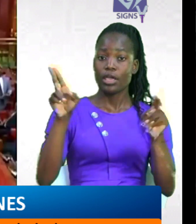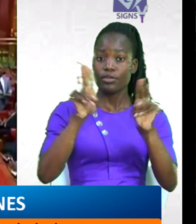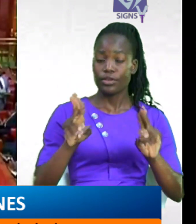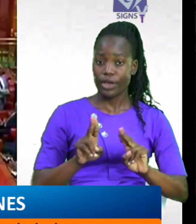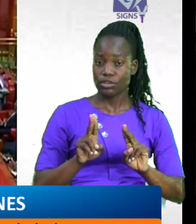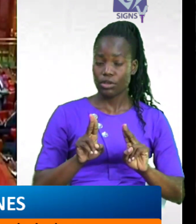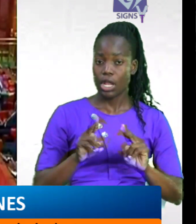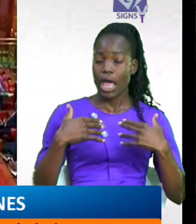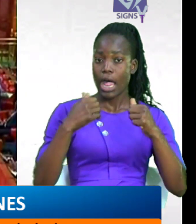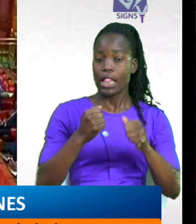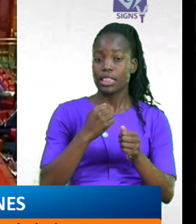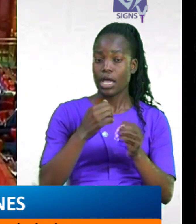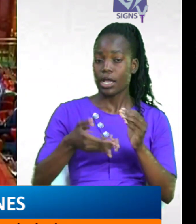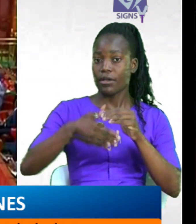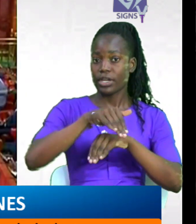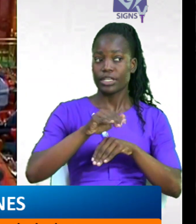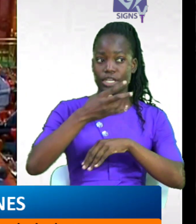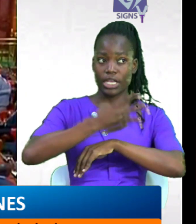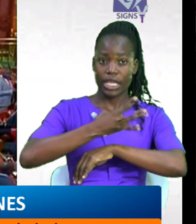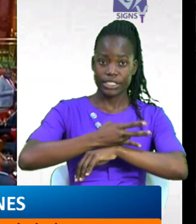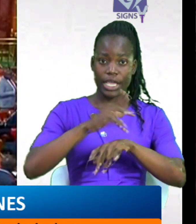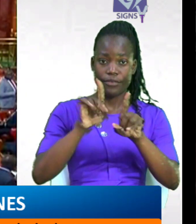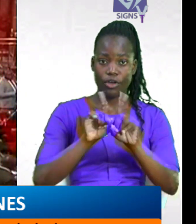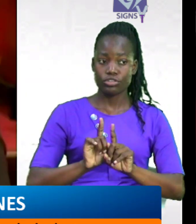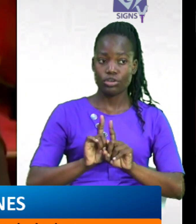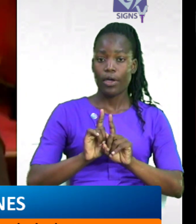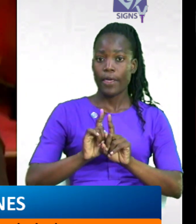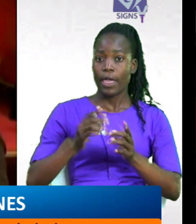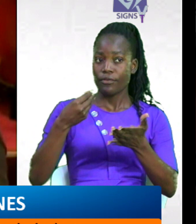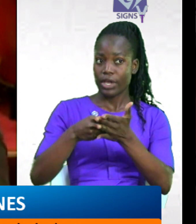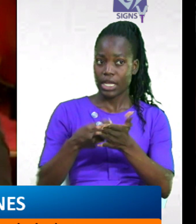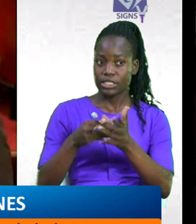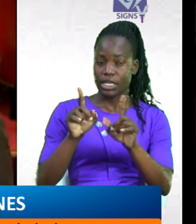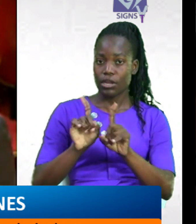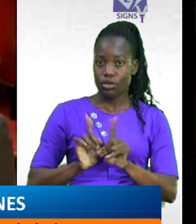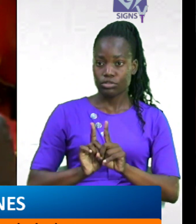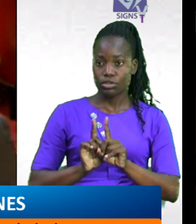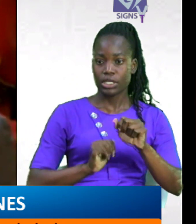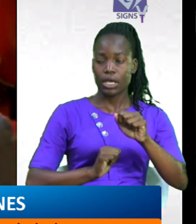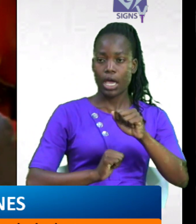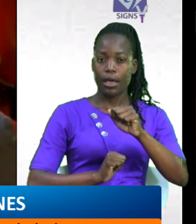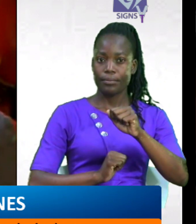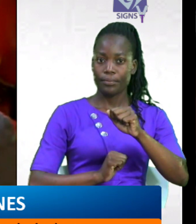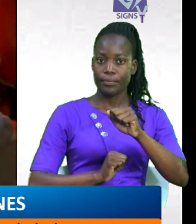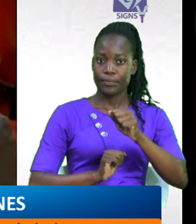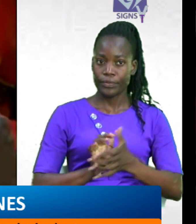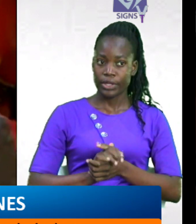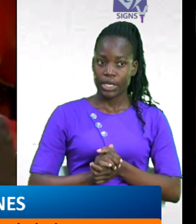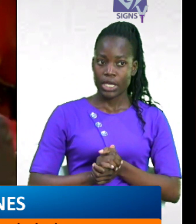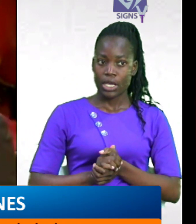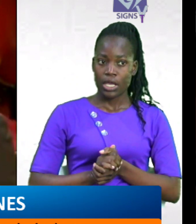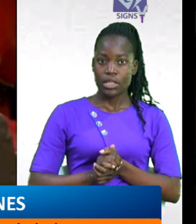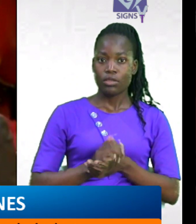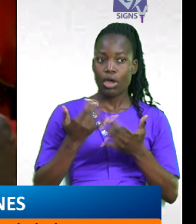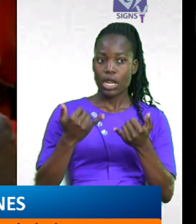made in these reforms and actualize universal health coverage. NHF has also turned to